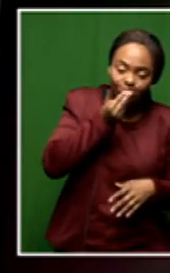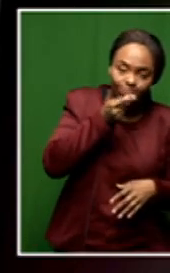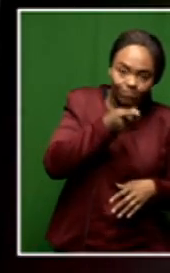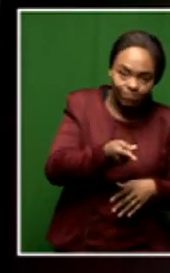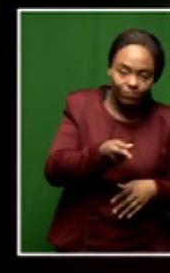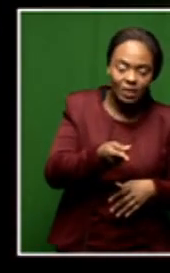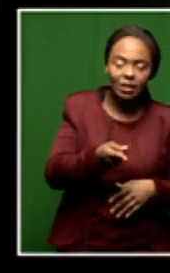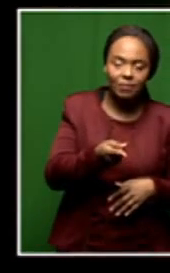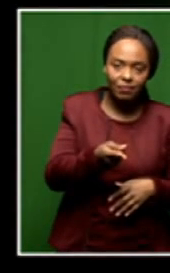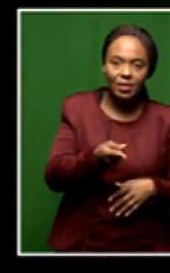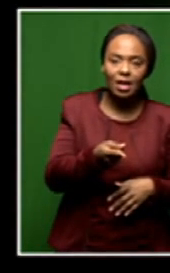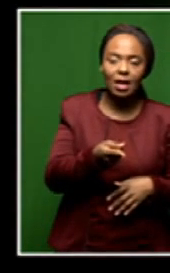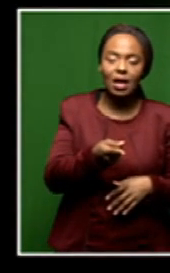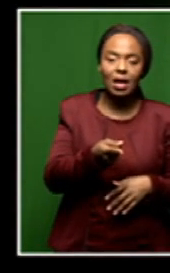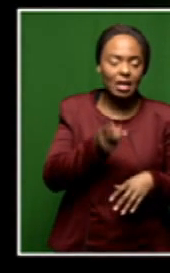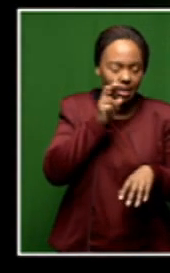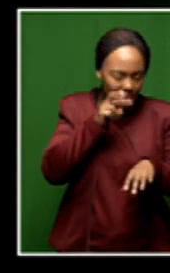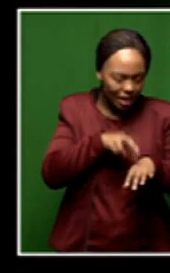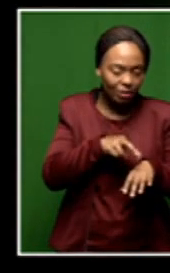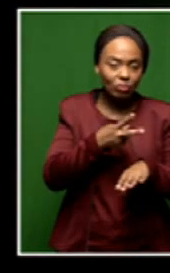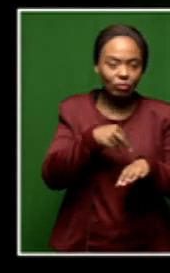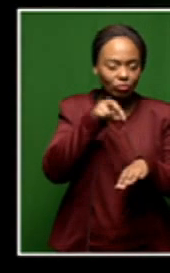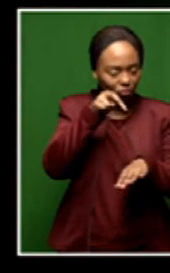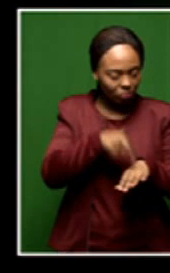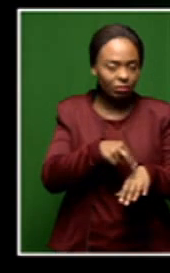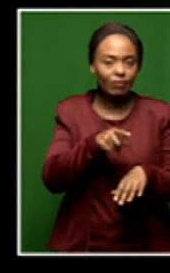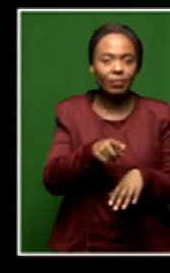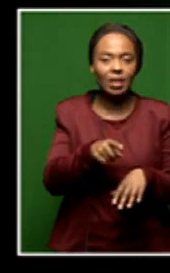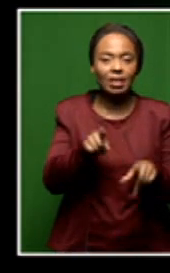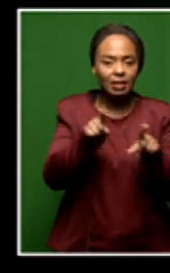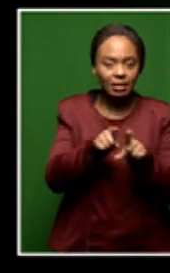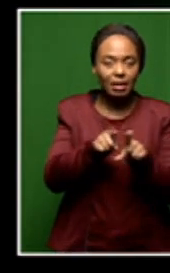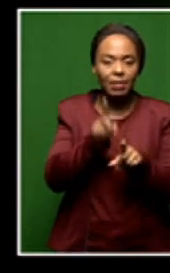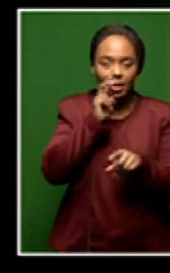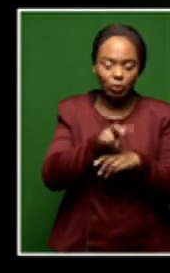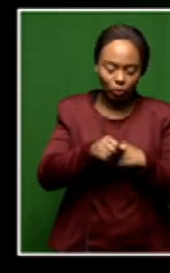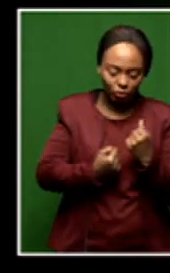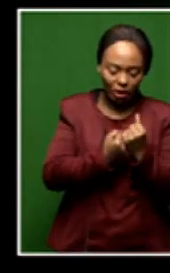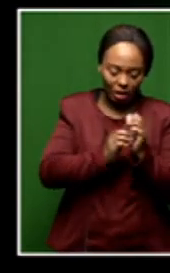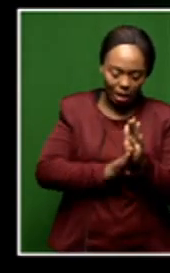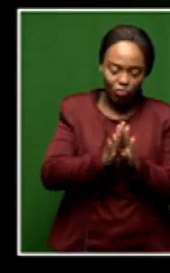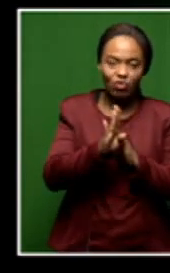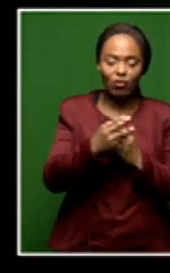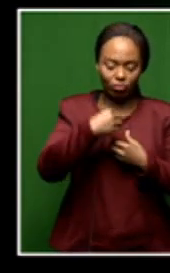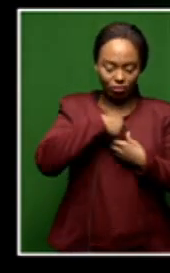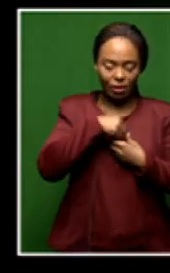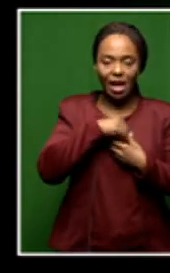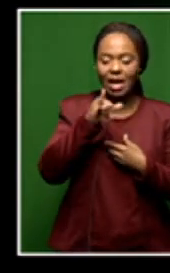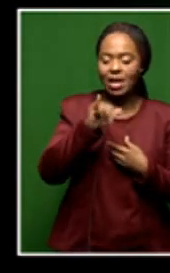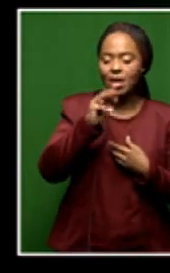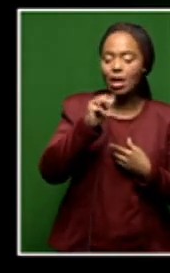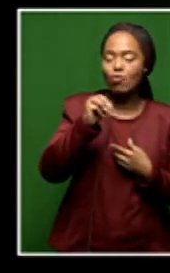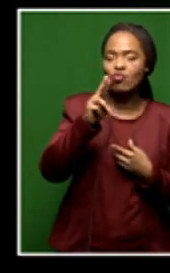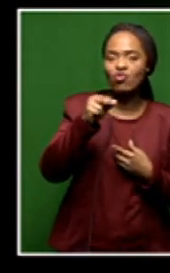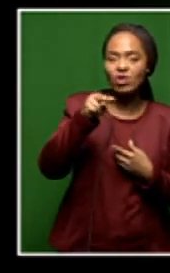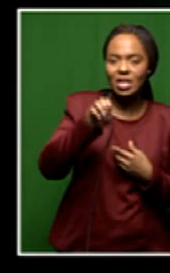as possible, and with the best benefits possible, we start improving our immune systems. We start improving